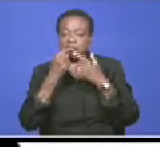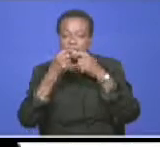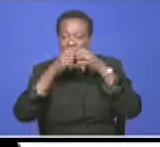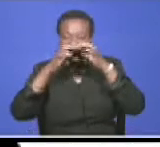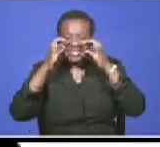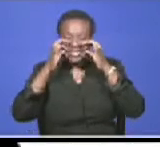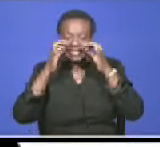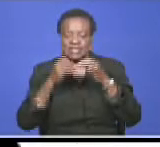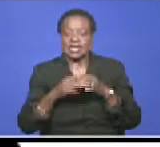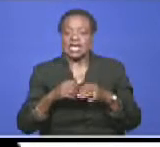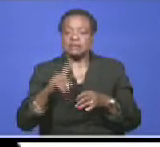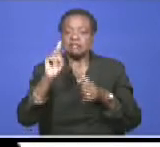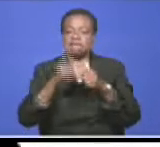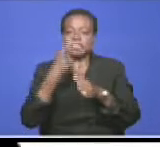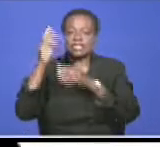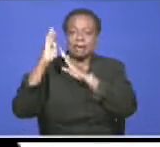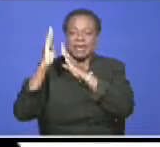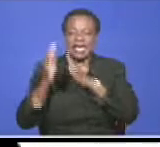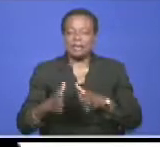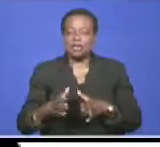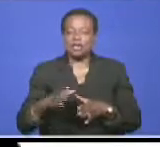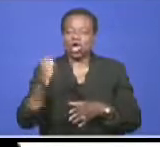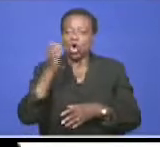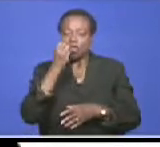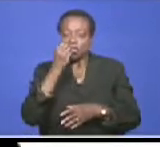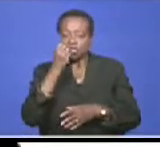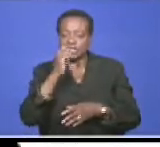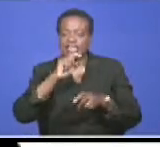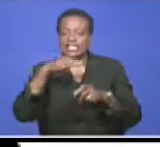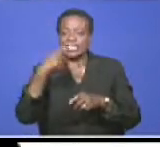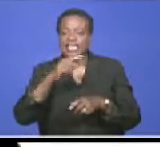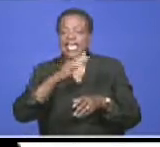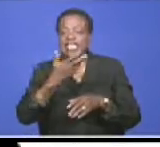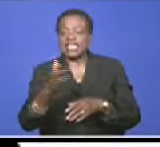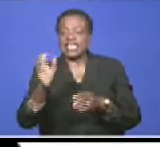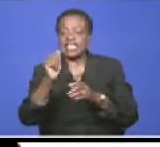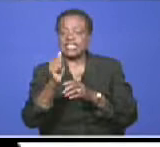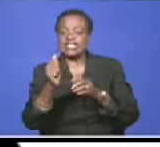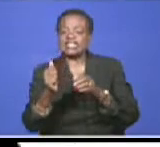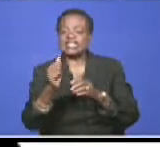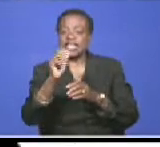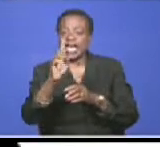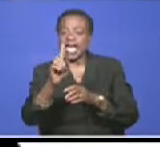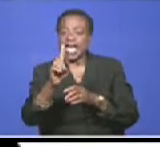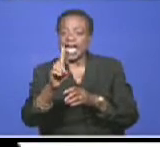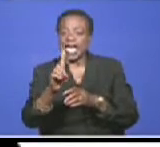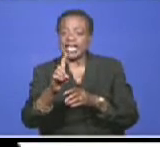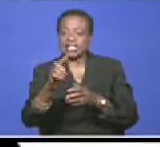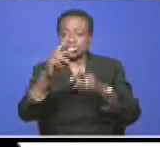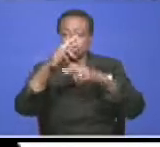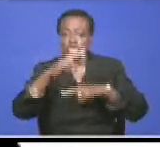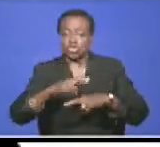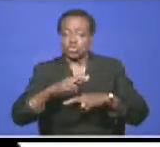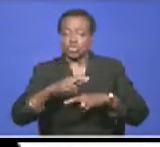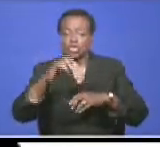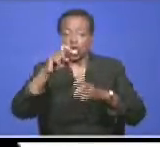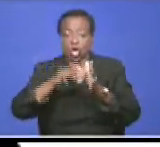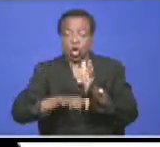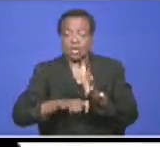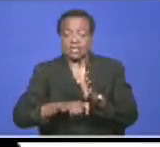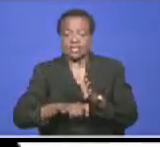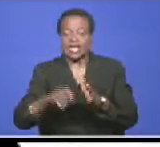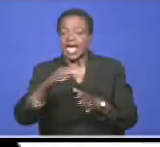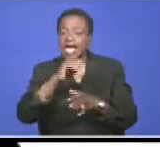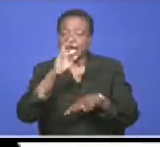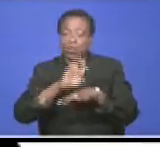the first Bahamian orthodontist and says these ads promote procedures at a reduced cost compared to standard prices, and